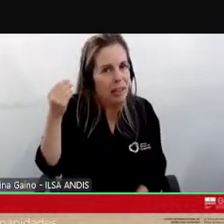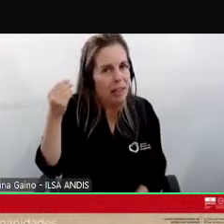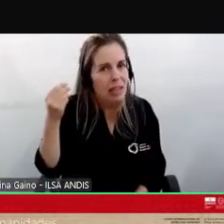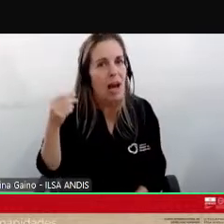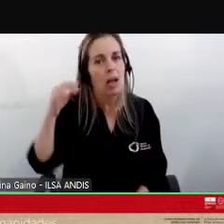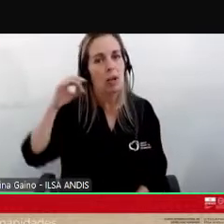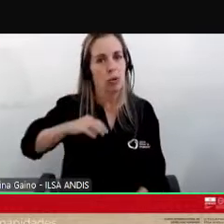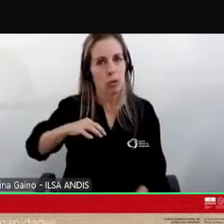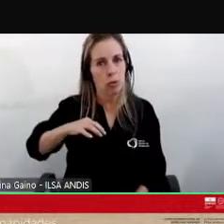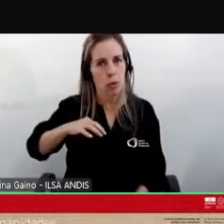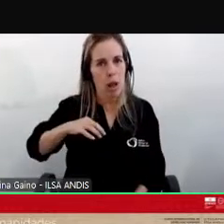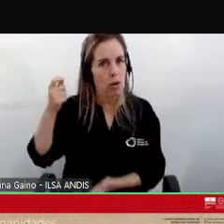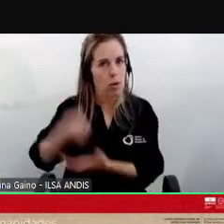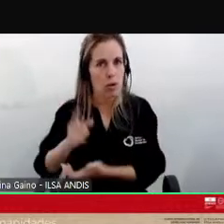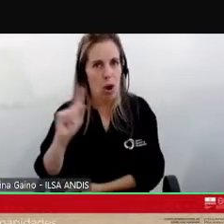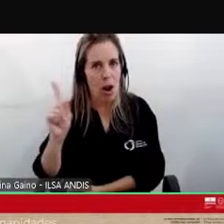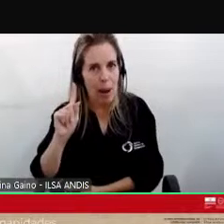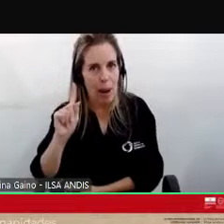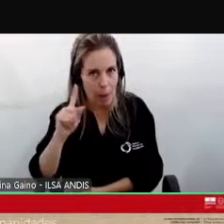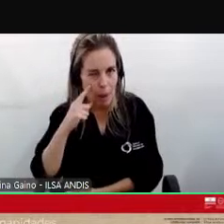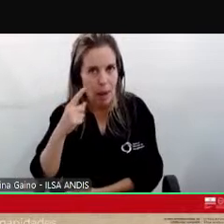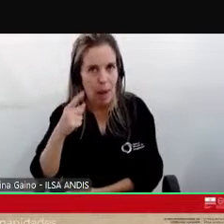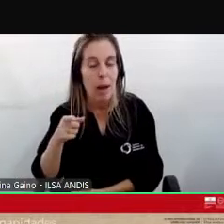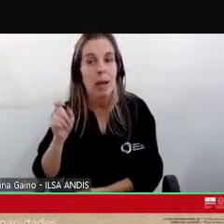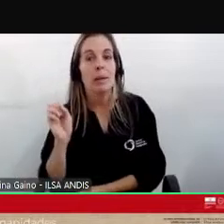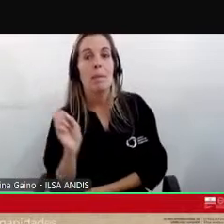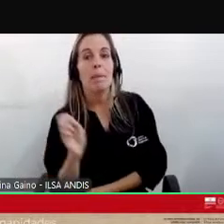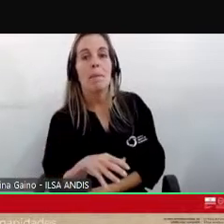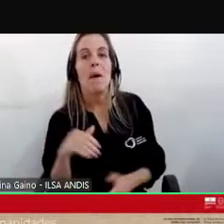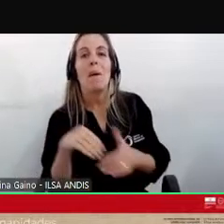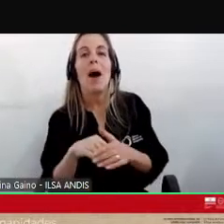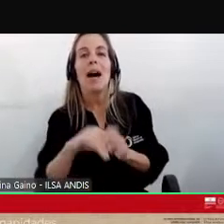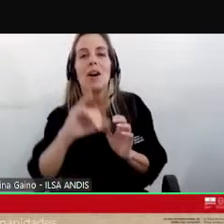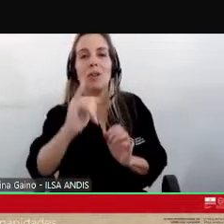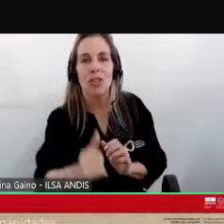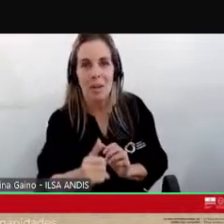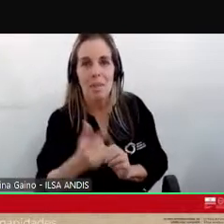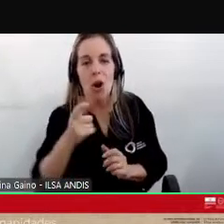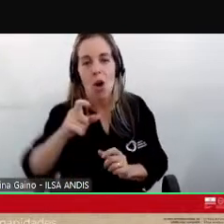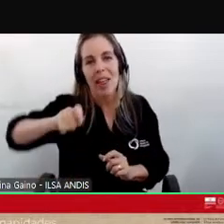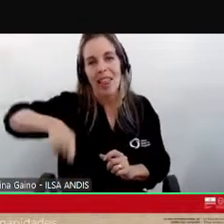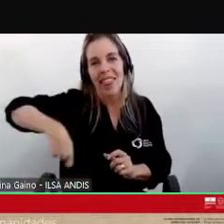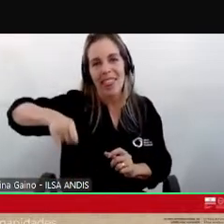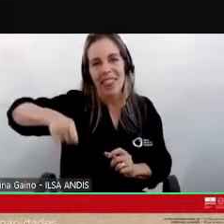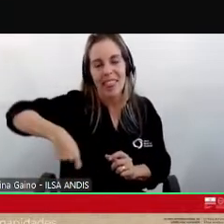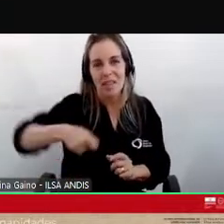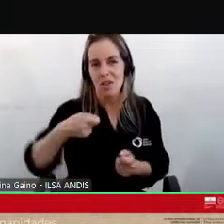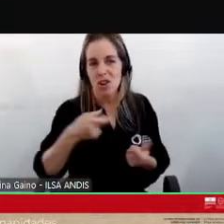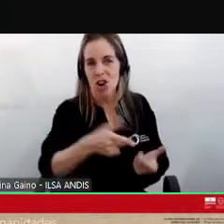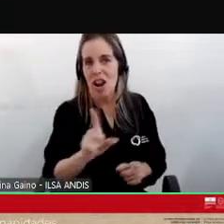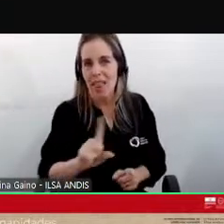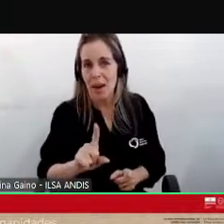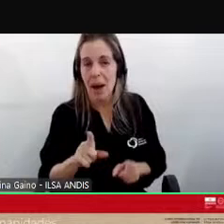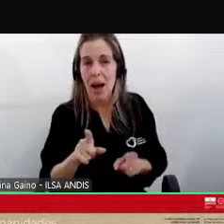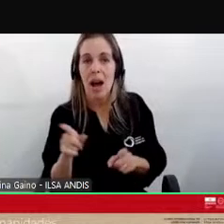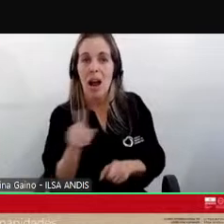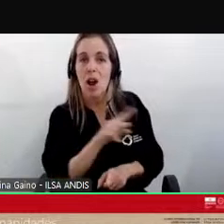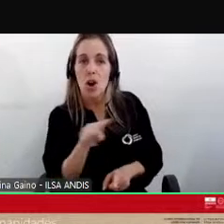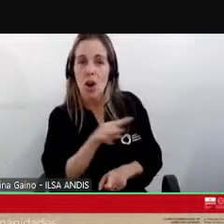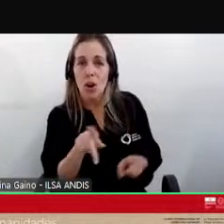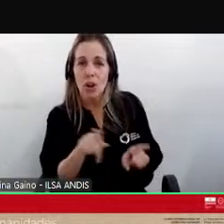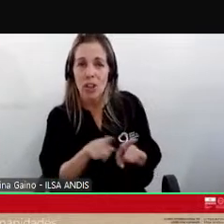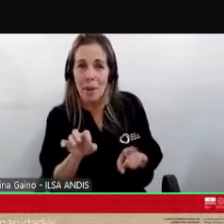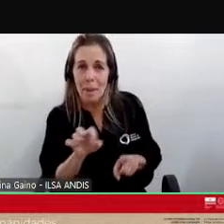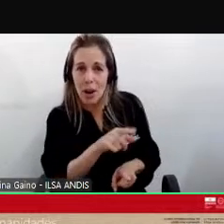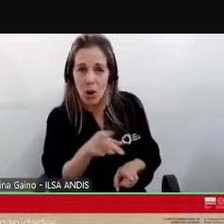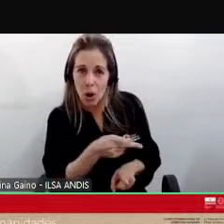but retained their ATM cards. And the two brothers, laughing, were telling me how over months they saved up gas for